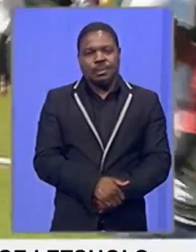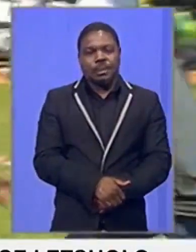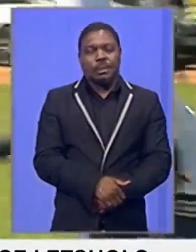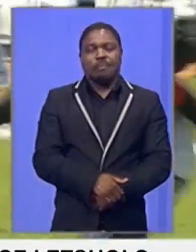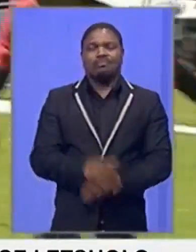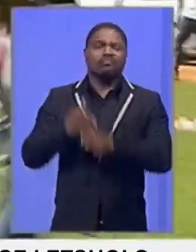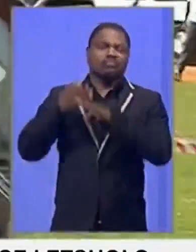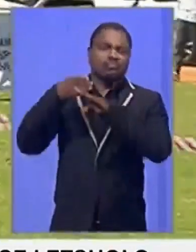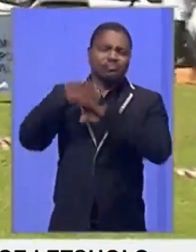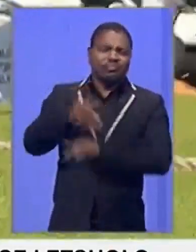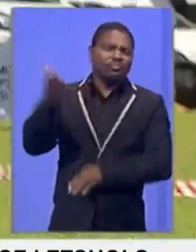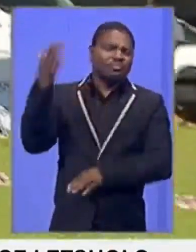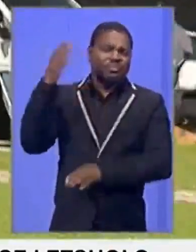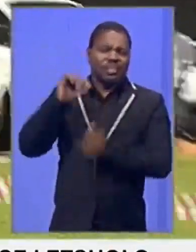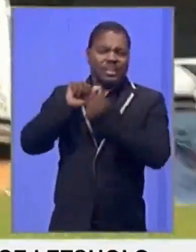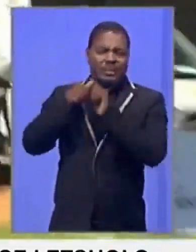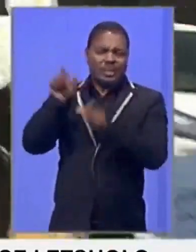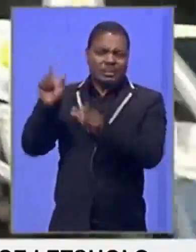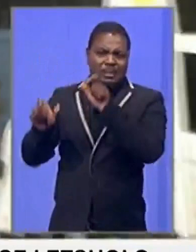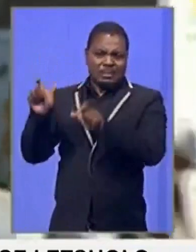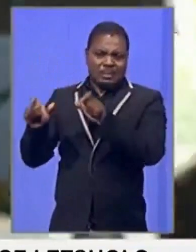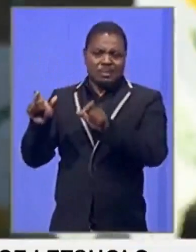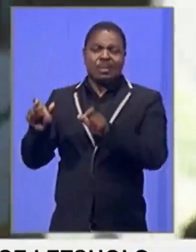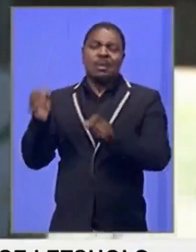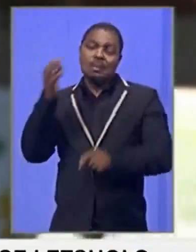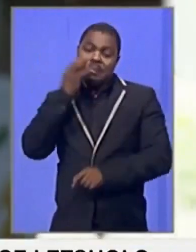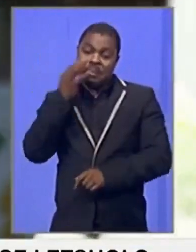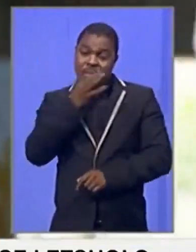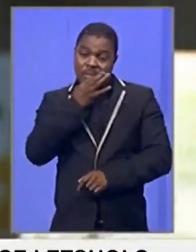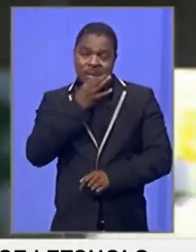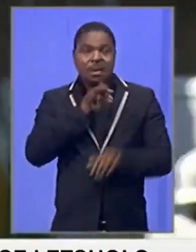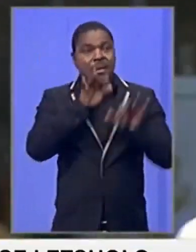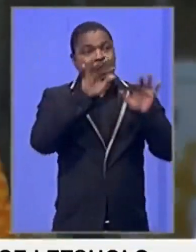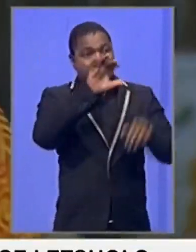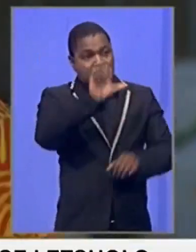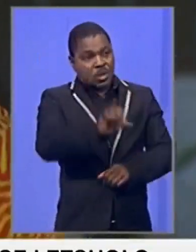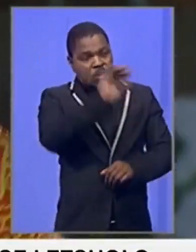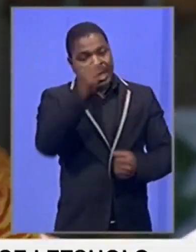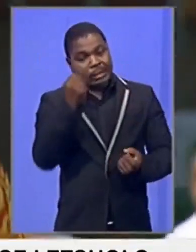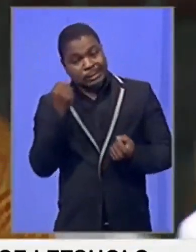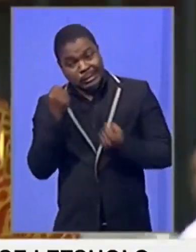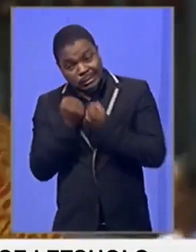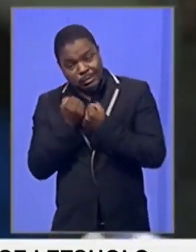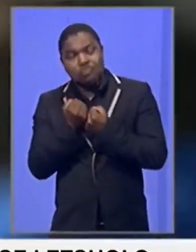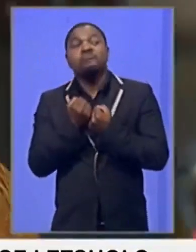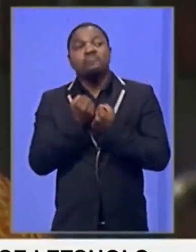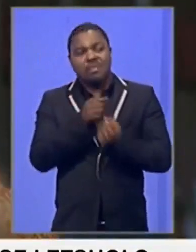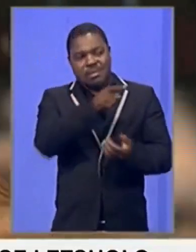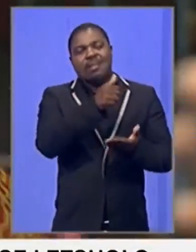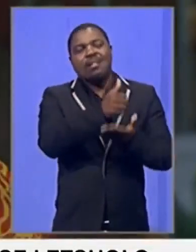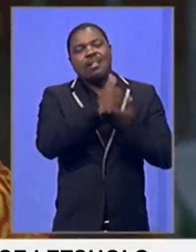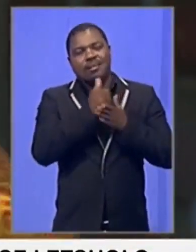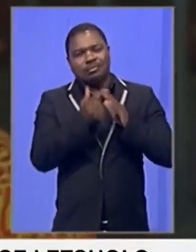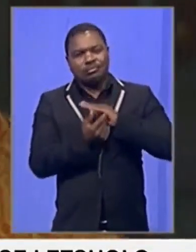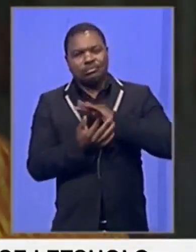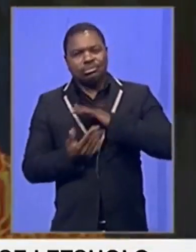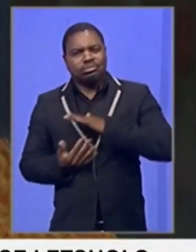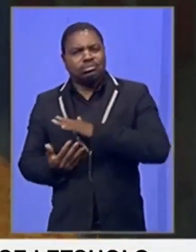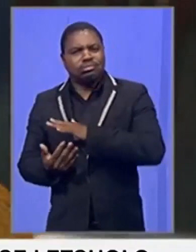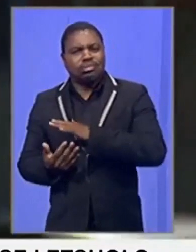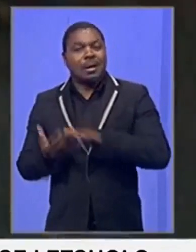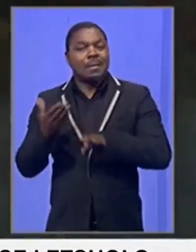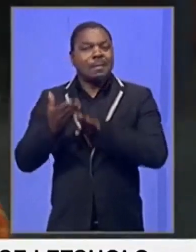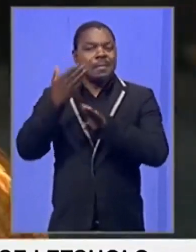Dikgalala tsa mehleng tsa dipapadi di re tshehetso e tswang ho baahi ba Afrika Borwa e fana ka morolo haholo pele